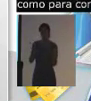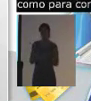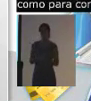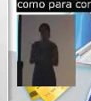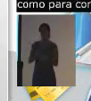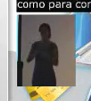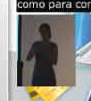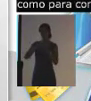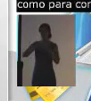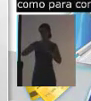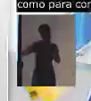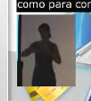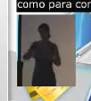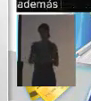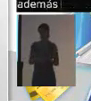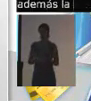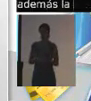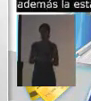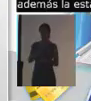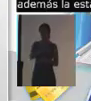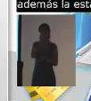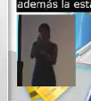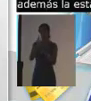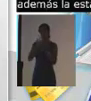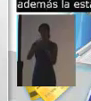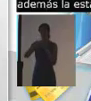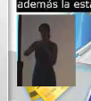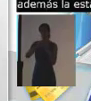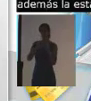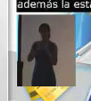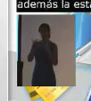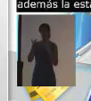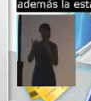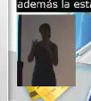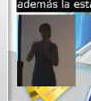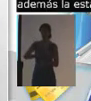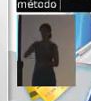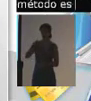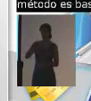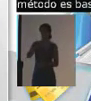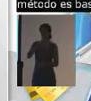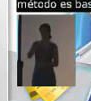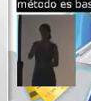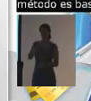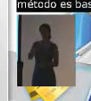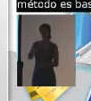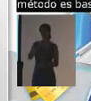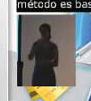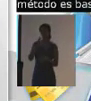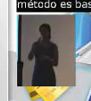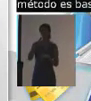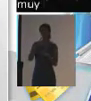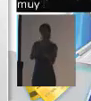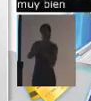go forward, maintaining stability, and also it's quite solid